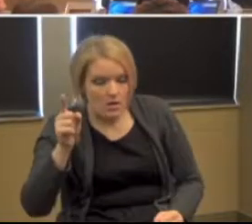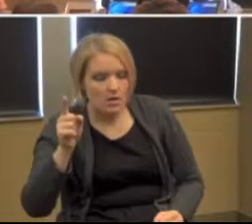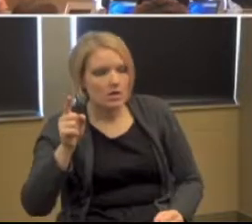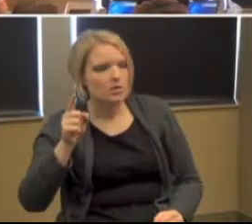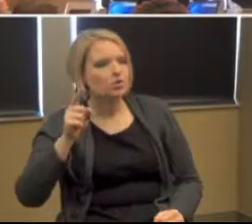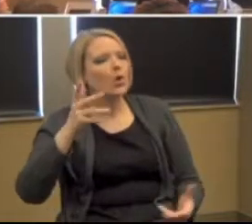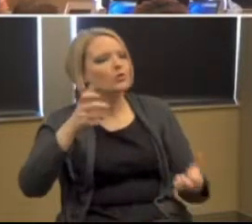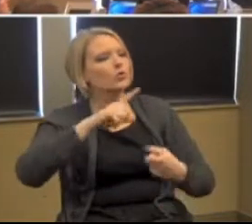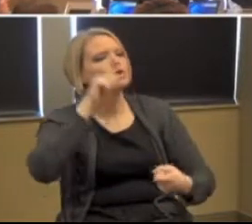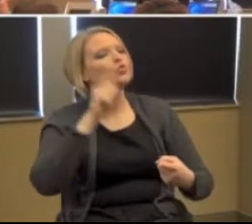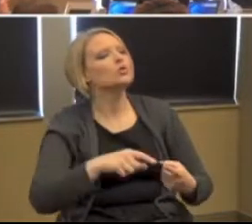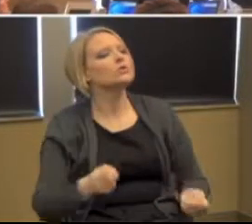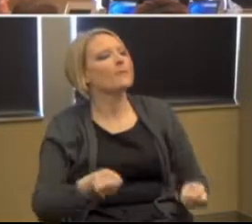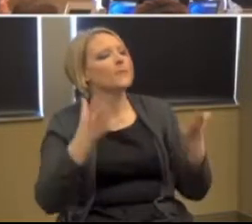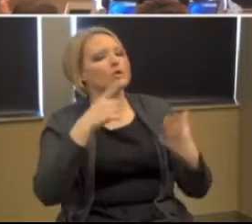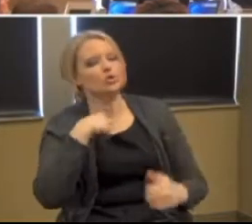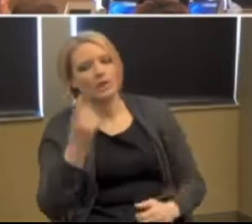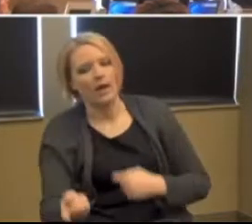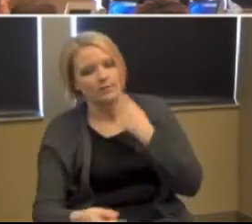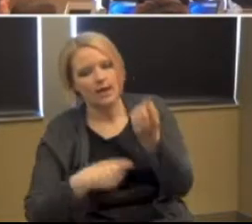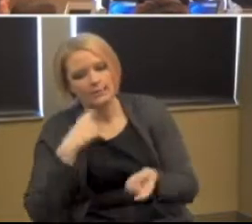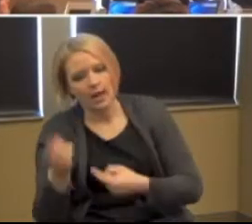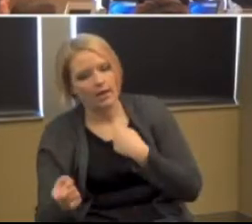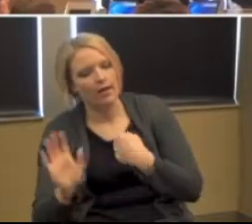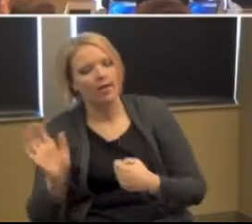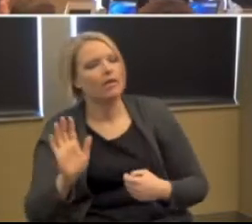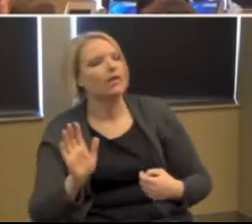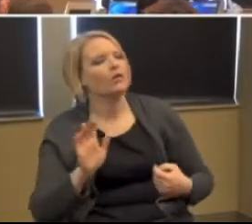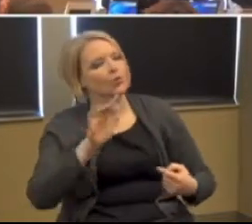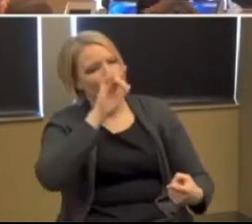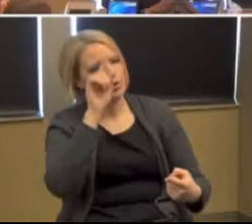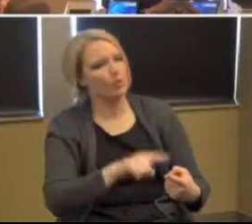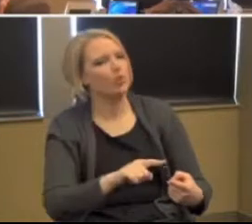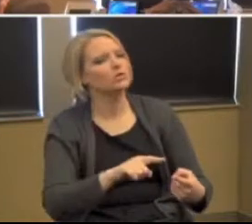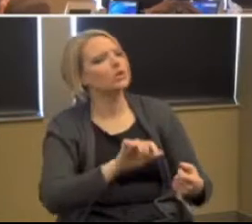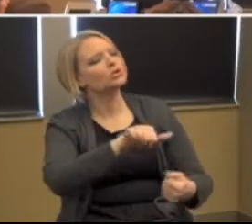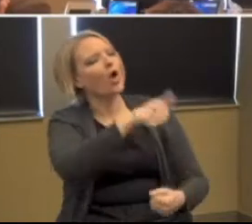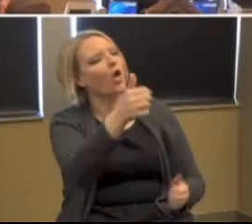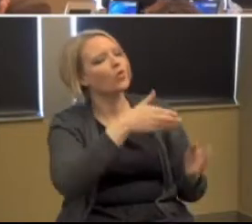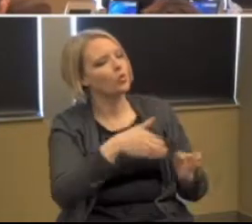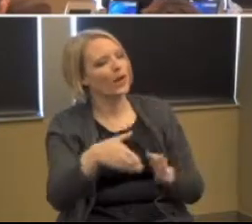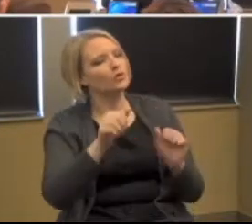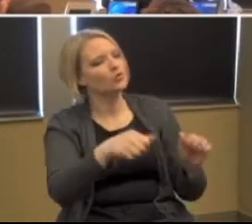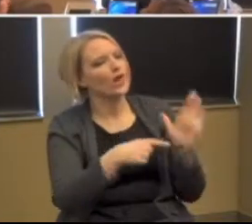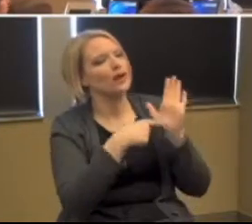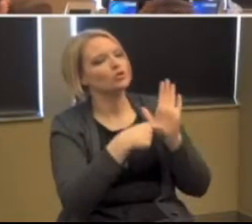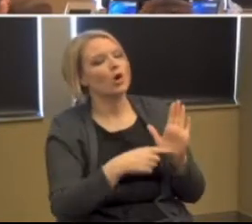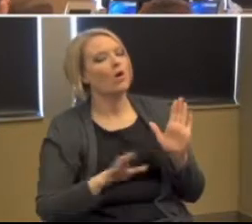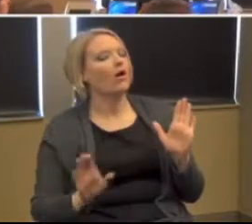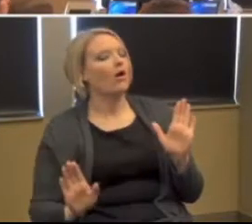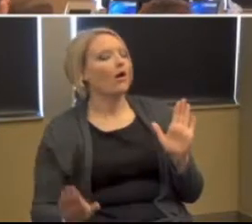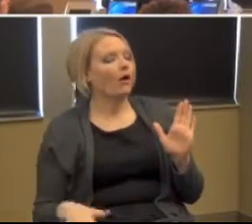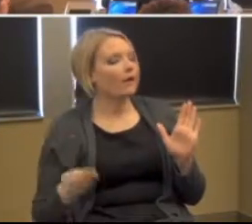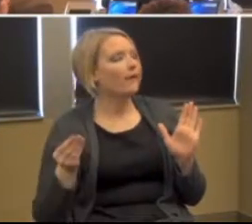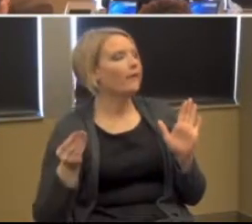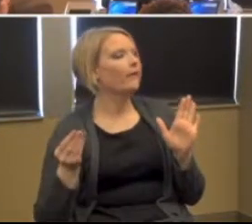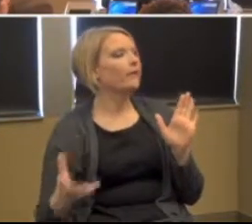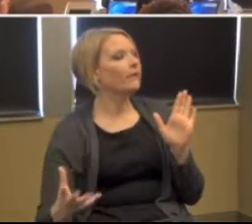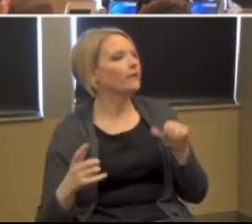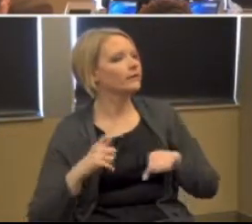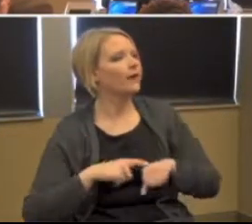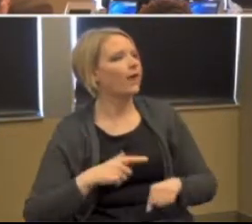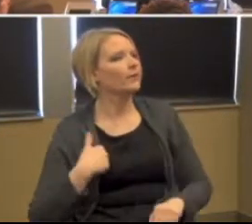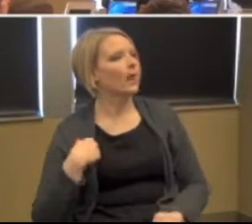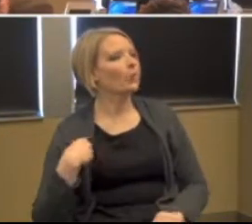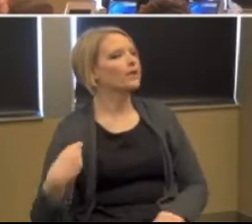little verbals as we can. So there's lots of different ways that we can indicate it's time for the student to check their schedule. We can